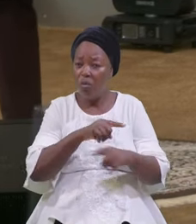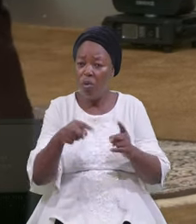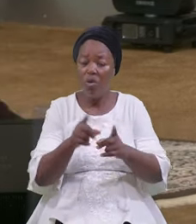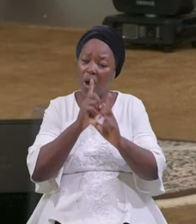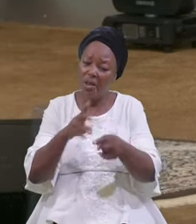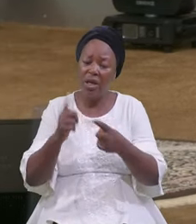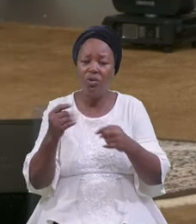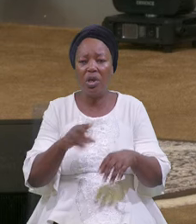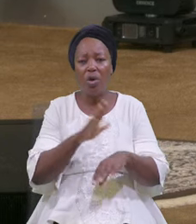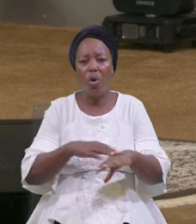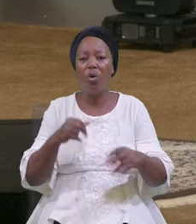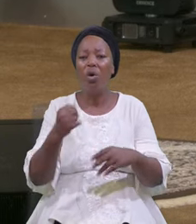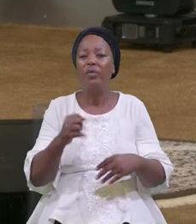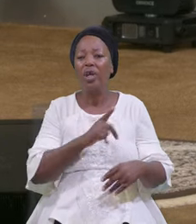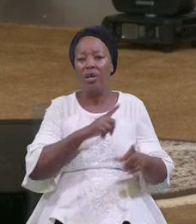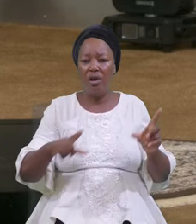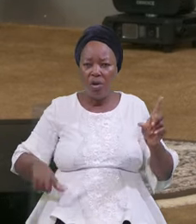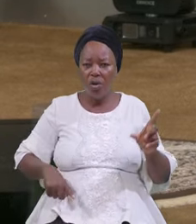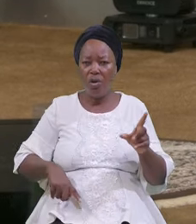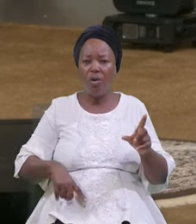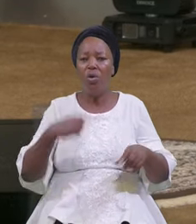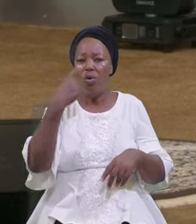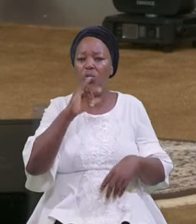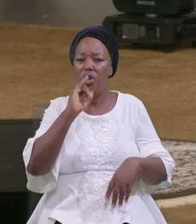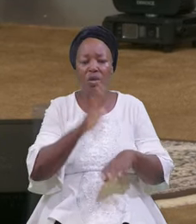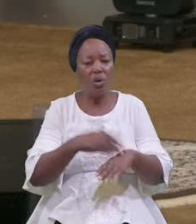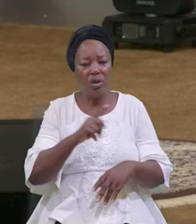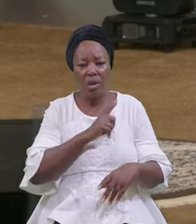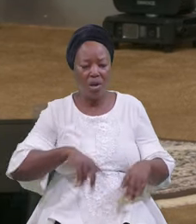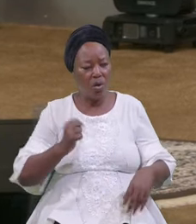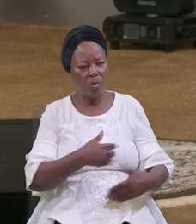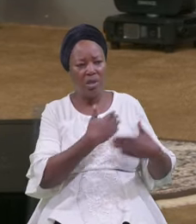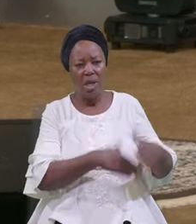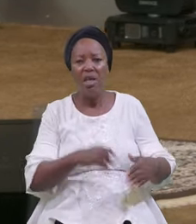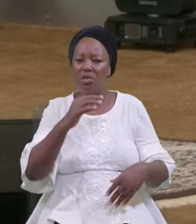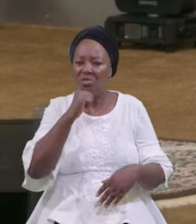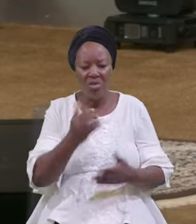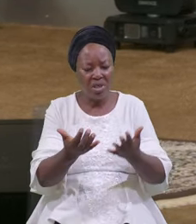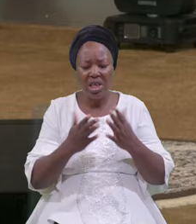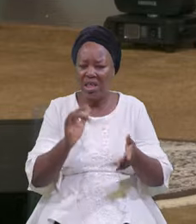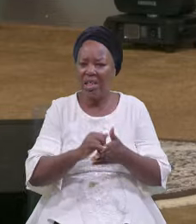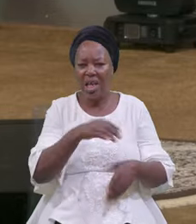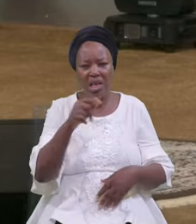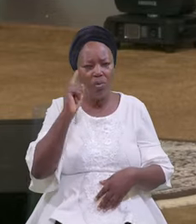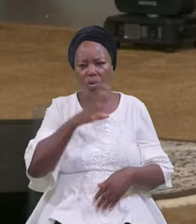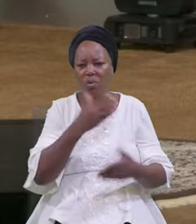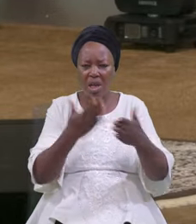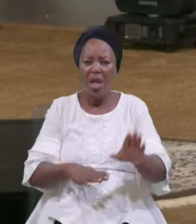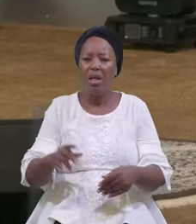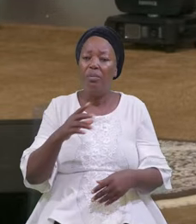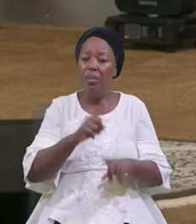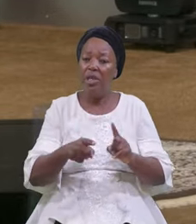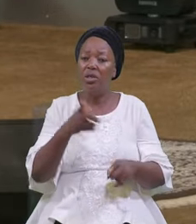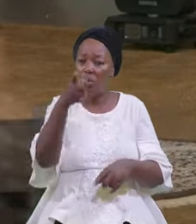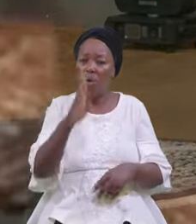the call of the Lord, who is on the Lord's side, is not willing that any should perish. He wants all